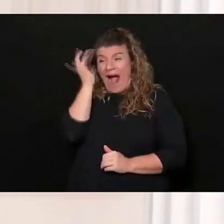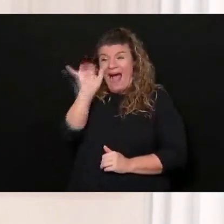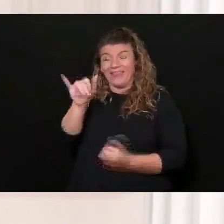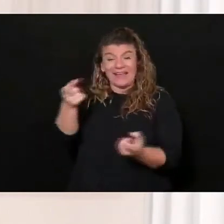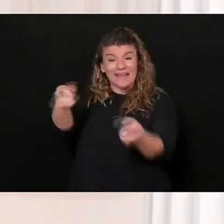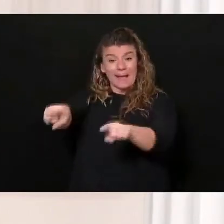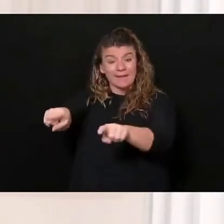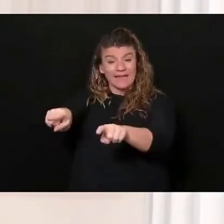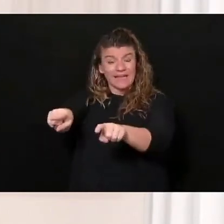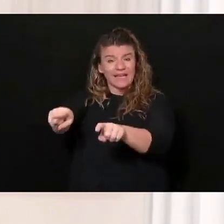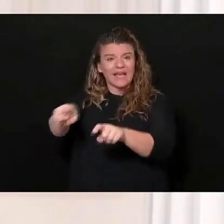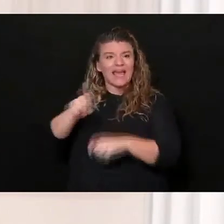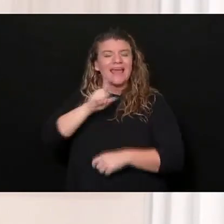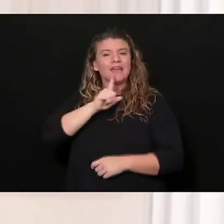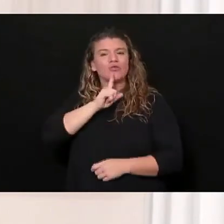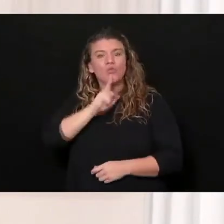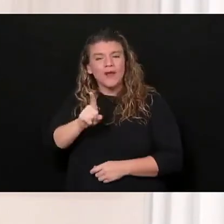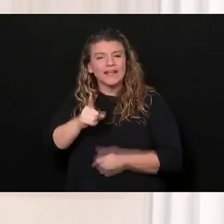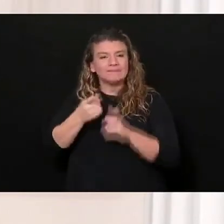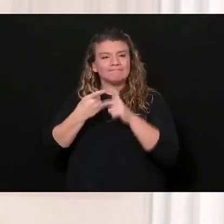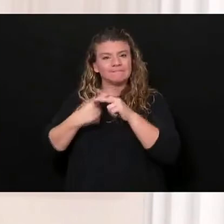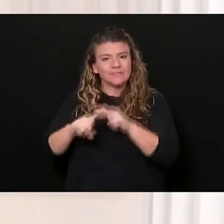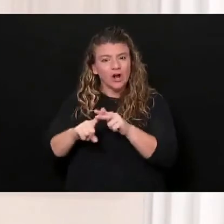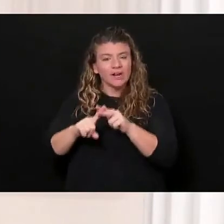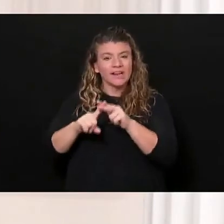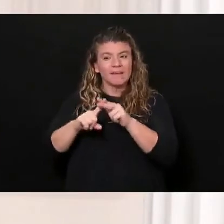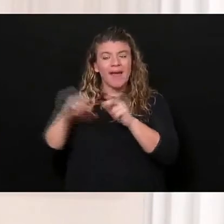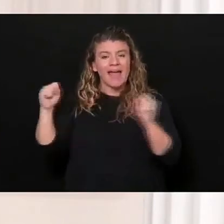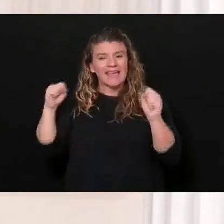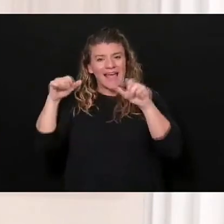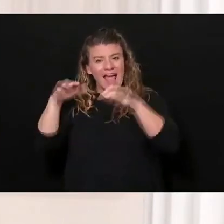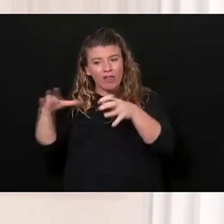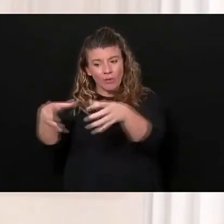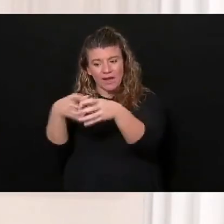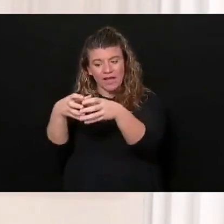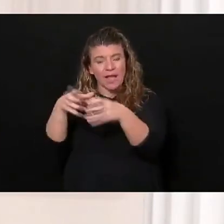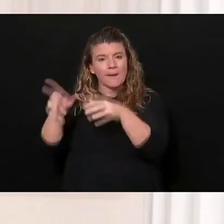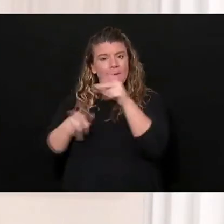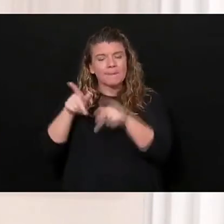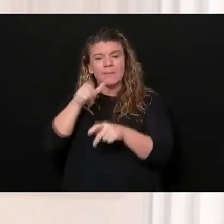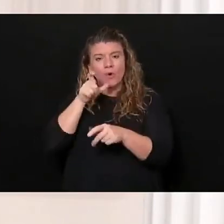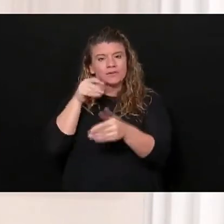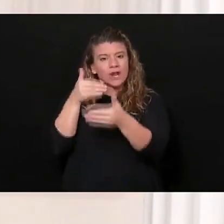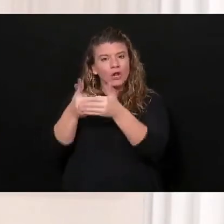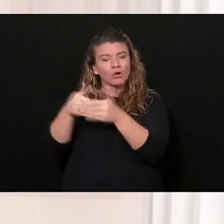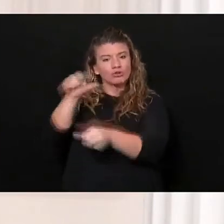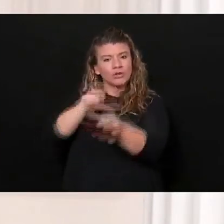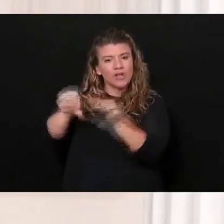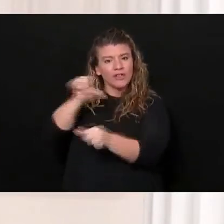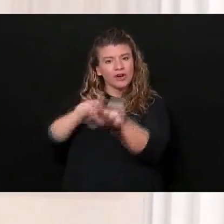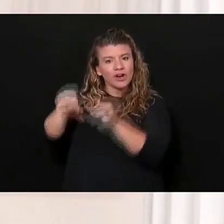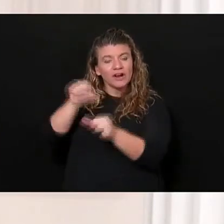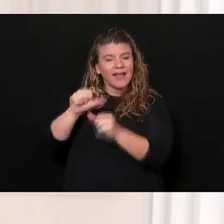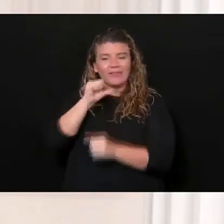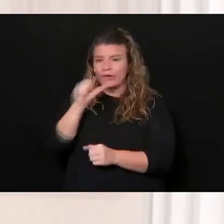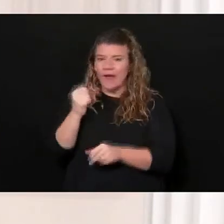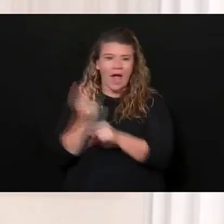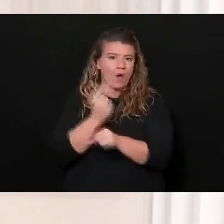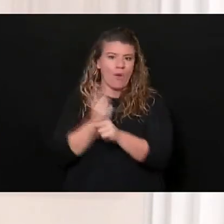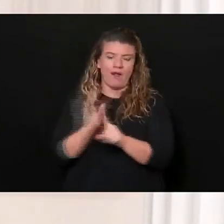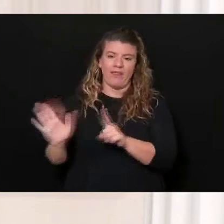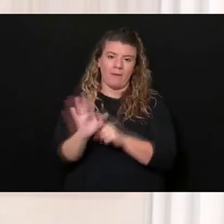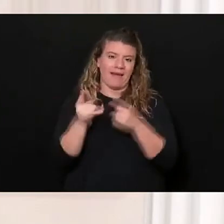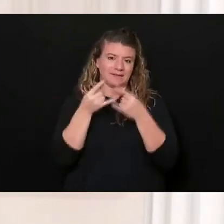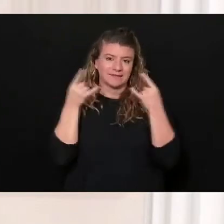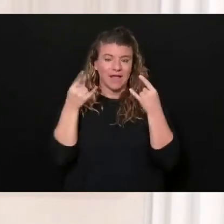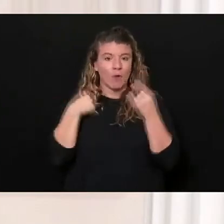really being generated by gatherings of people who are getting close to one another and not wearing masks as we have